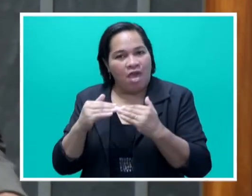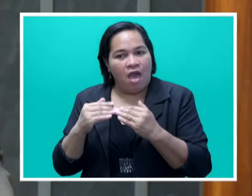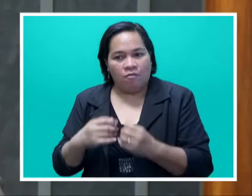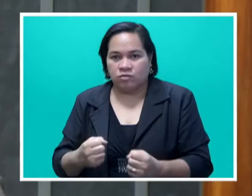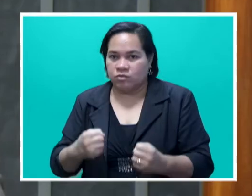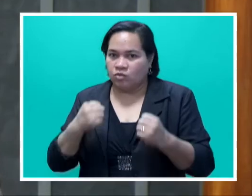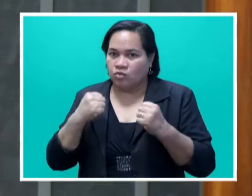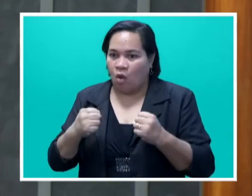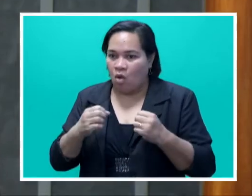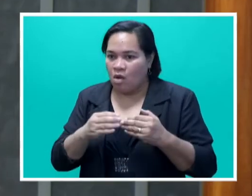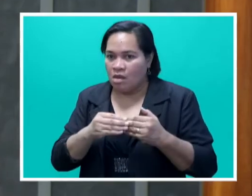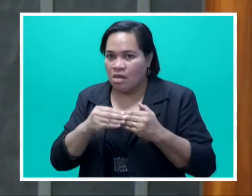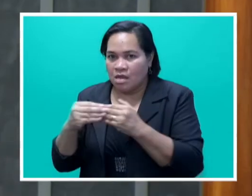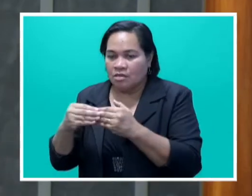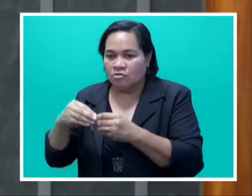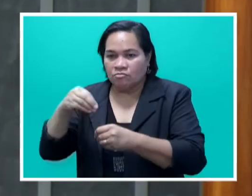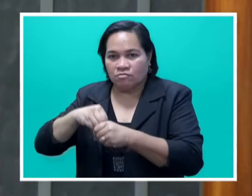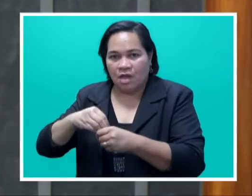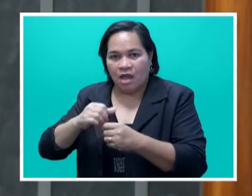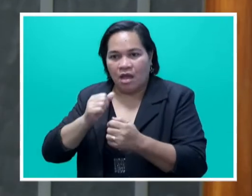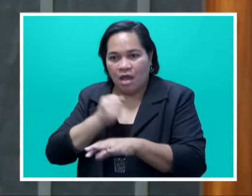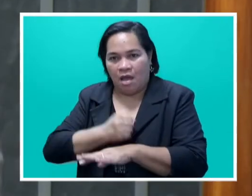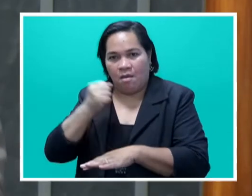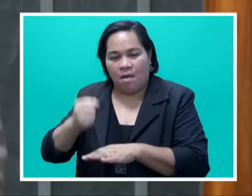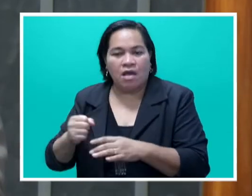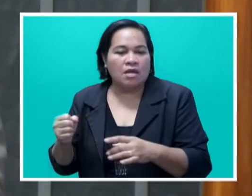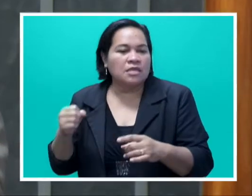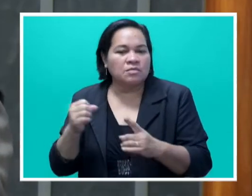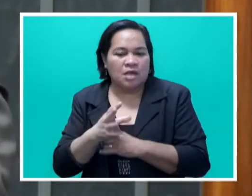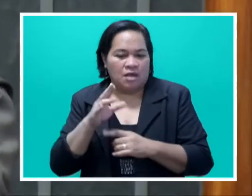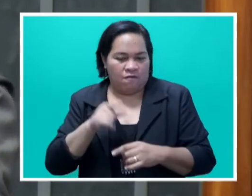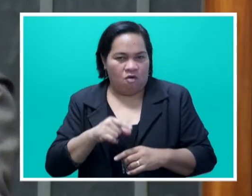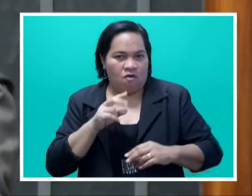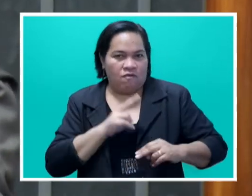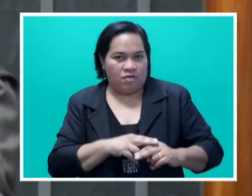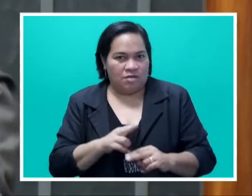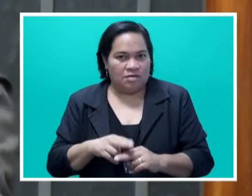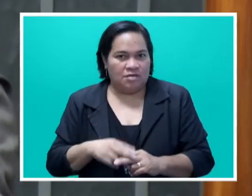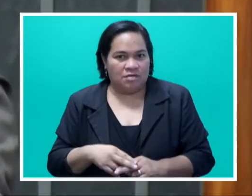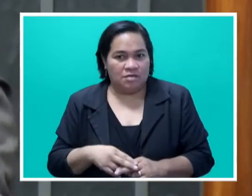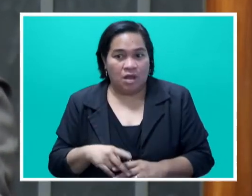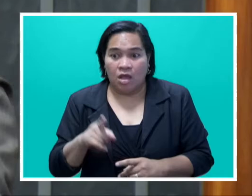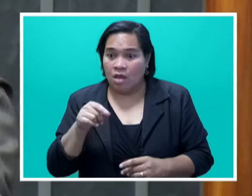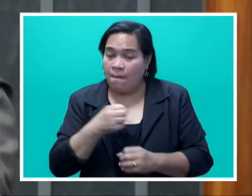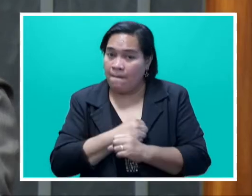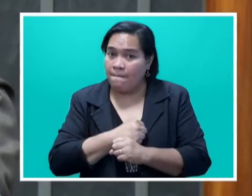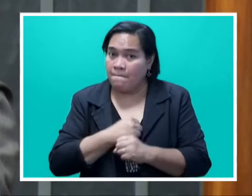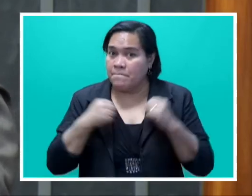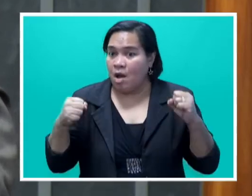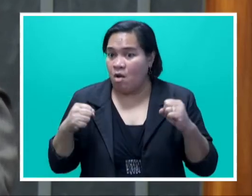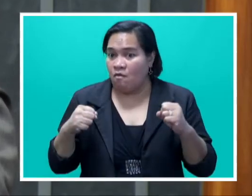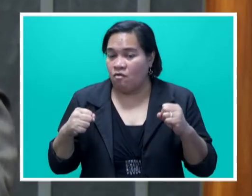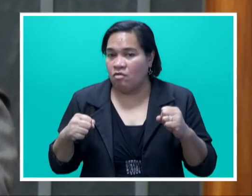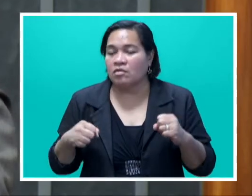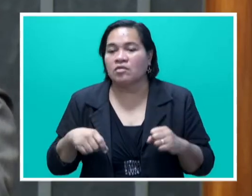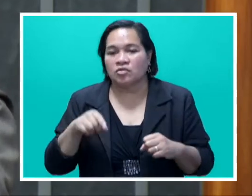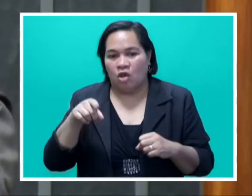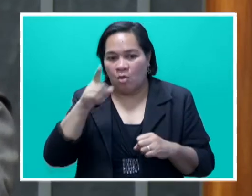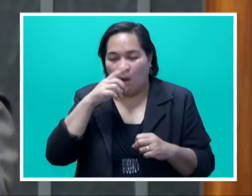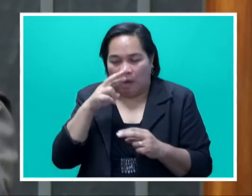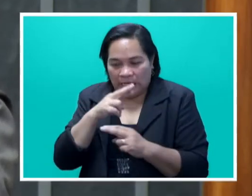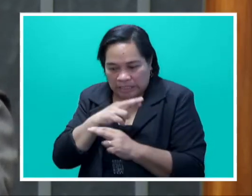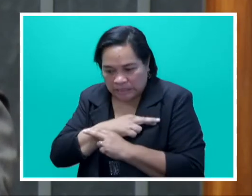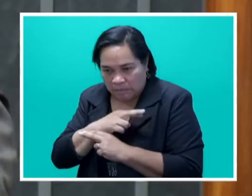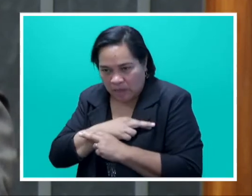of government and of Fiji as a nation. A powerful figure who commands respect for bringing